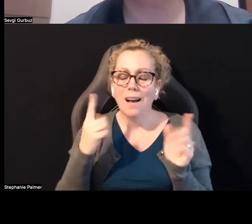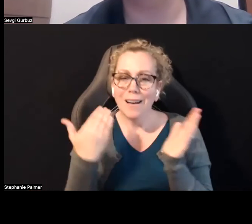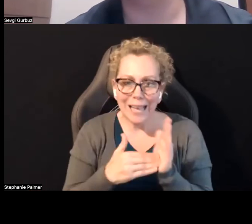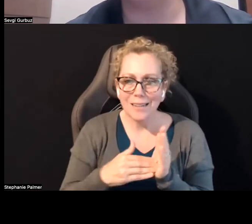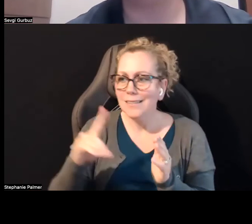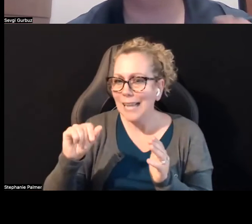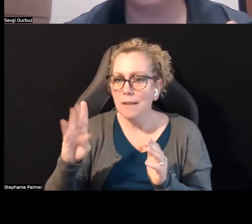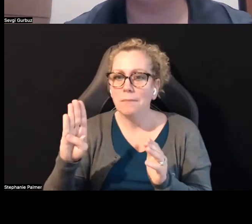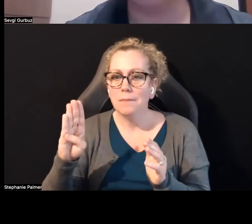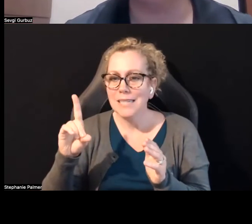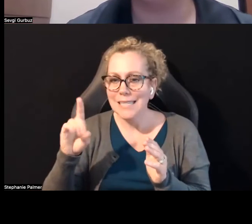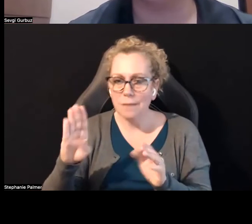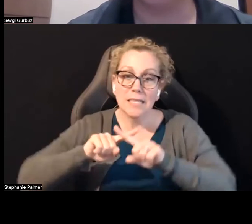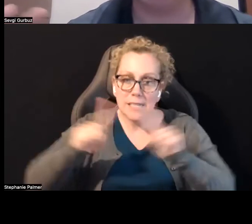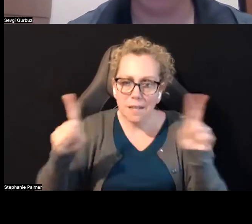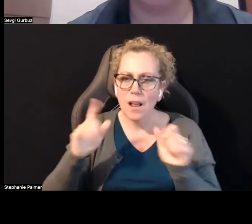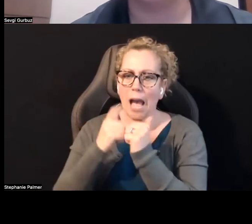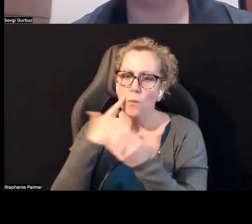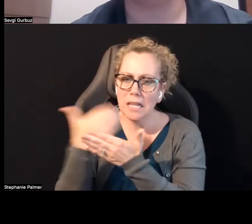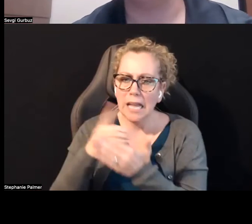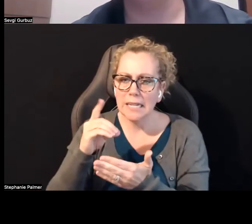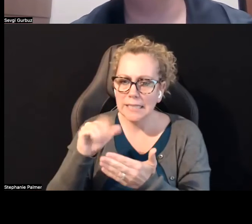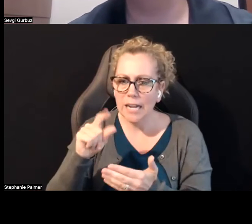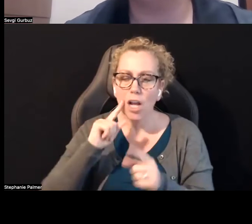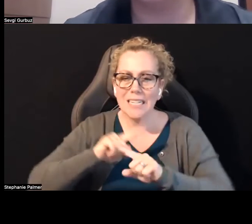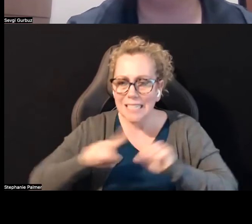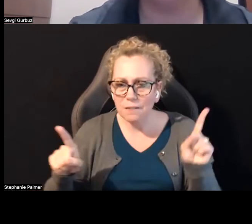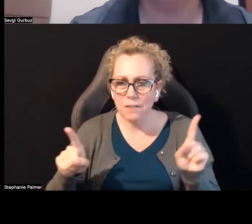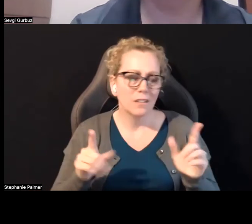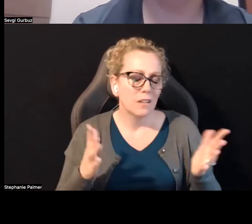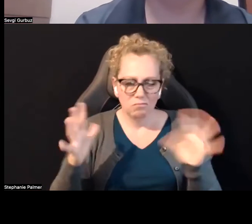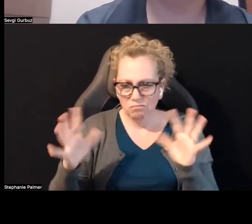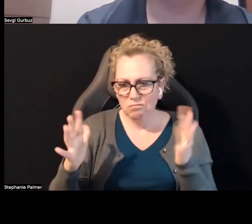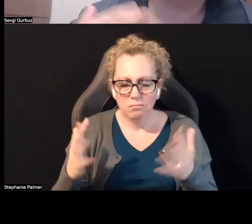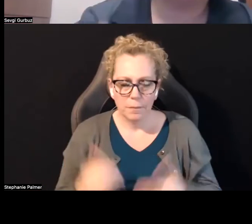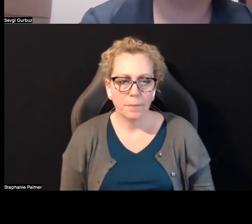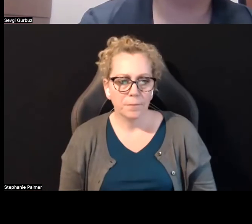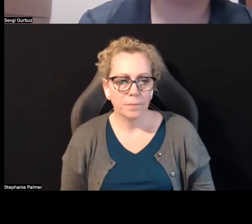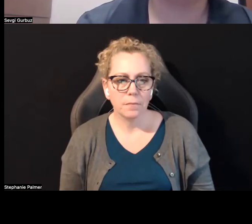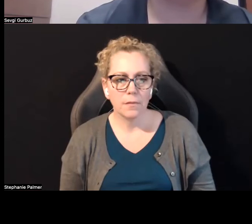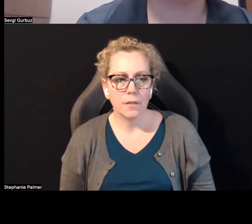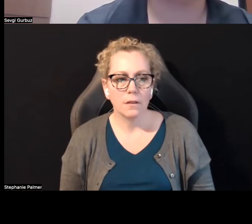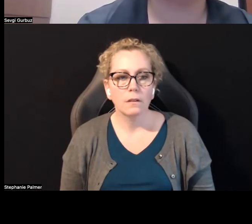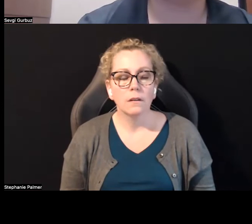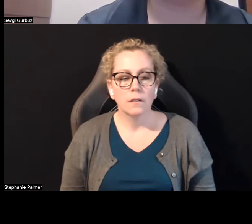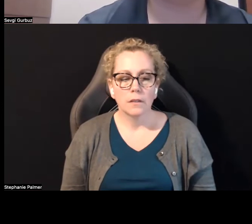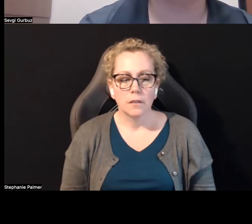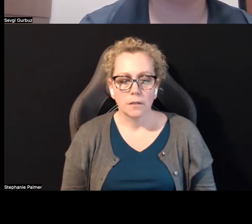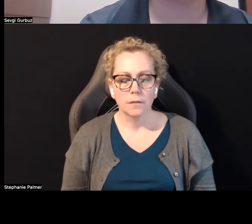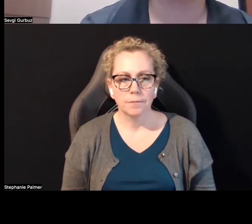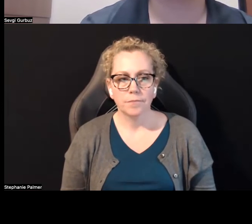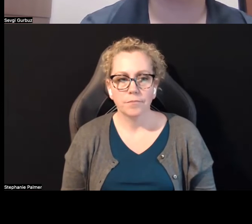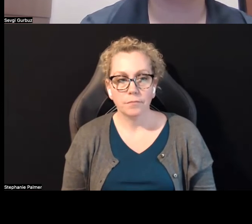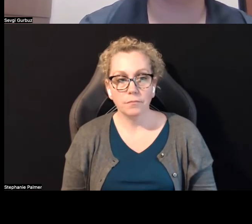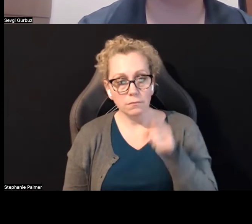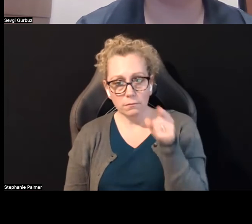forth. You know, you have to take the numbers with a little bit of grain of salt. Okay, so the upshot of this slide is just to show you that if you're